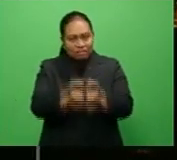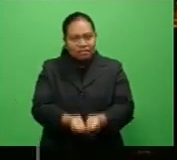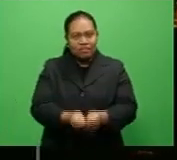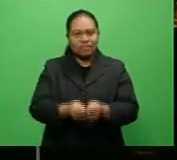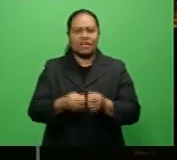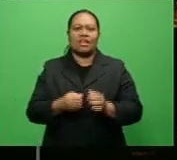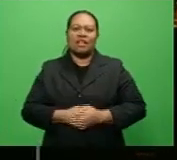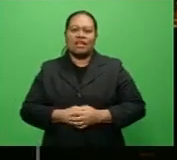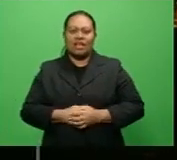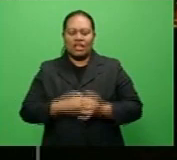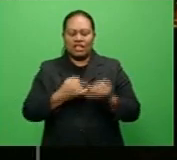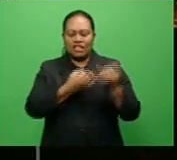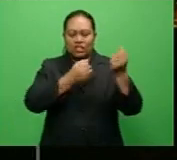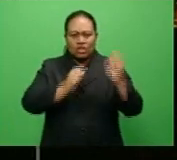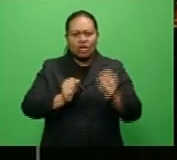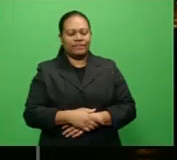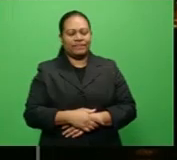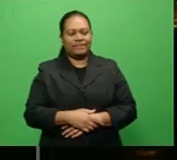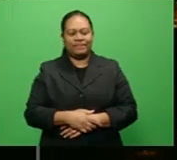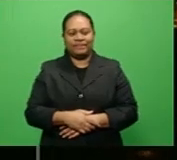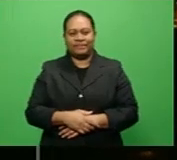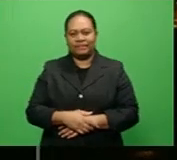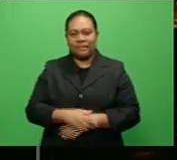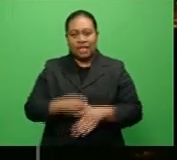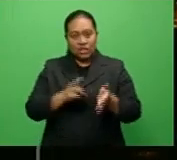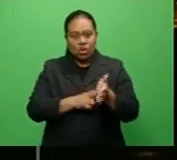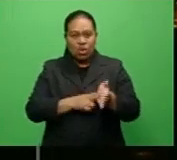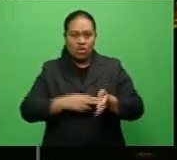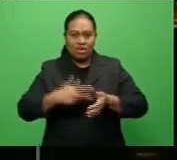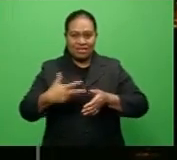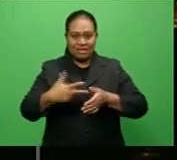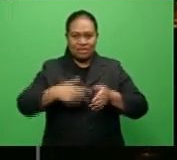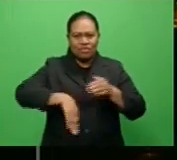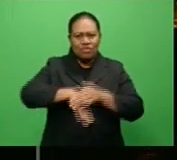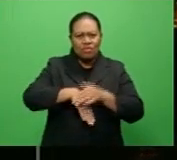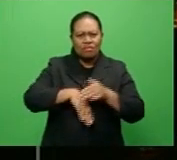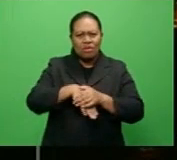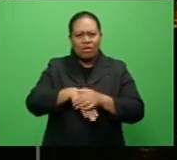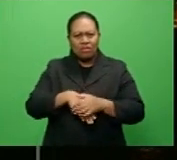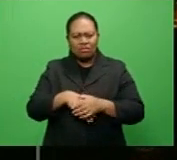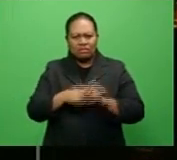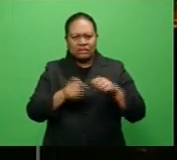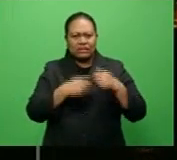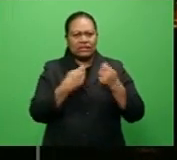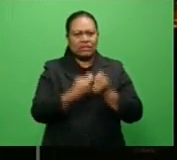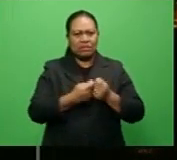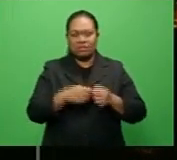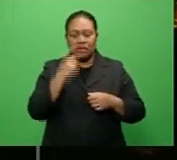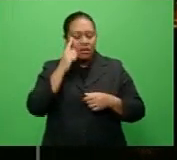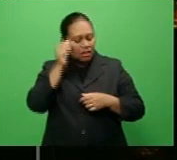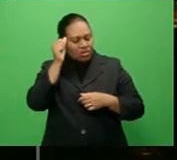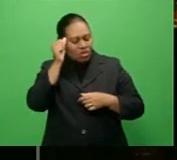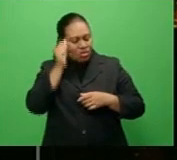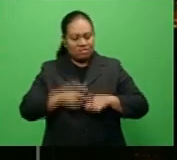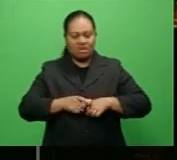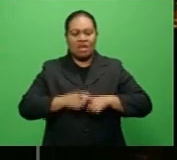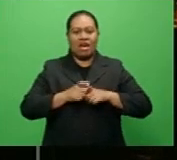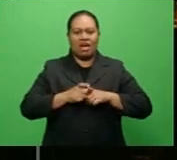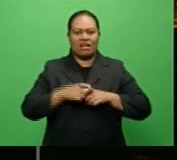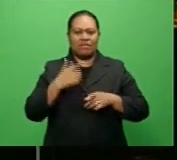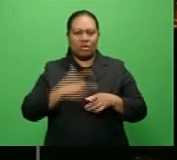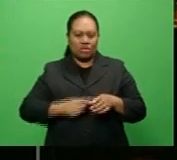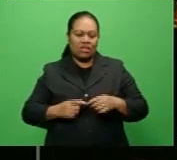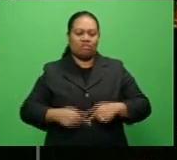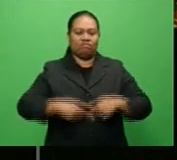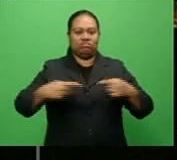game gave the Melbourne-based club the win. The Nasinu football side knows it will be a tough clash tomorrow as they take on Rewa in the Vodafone Premier